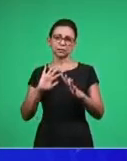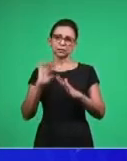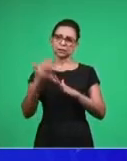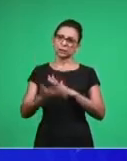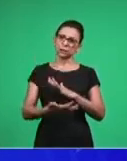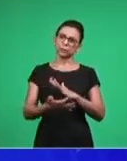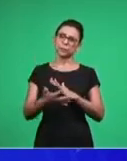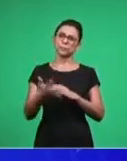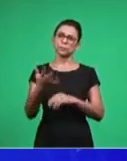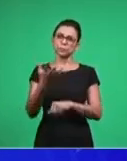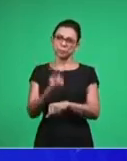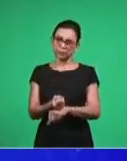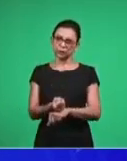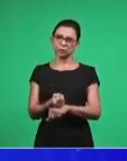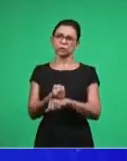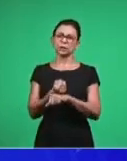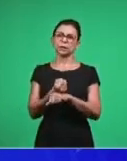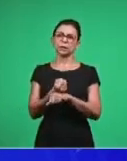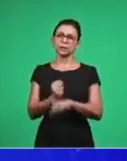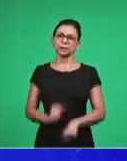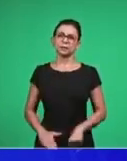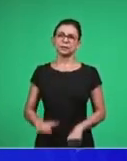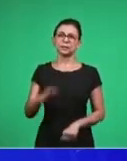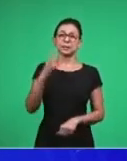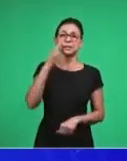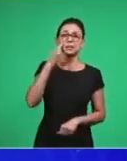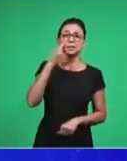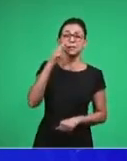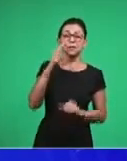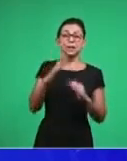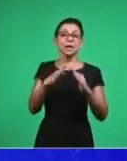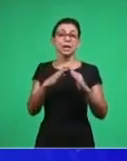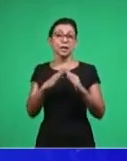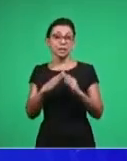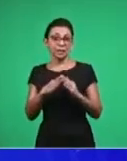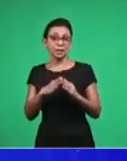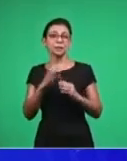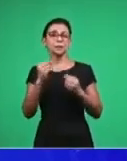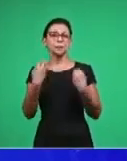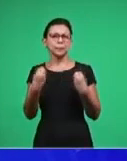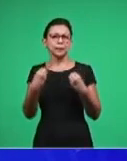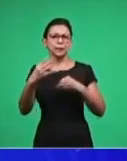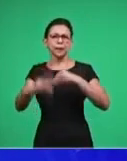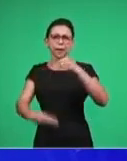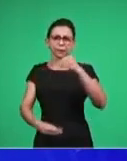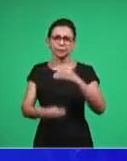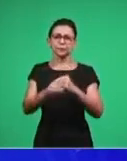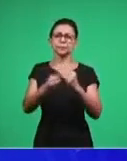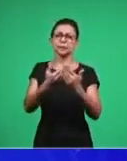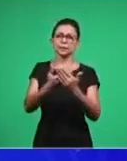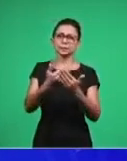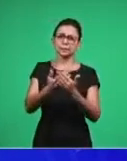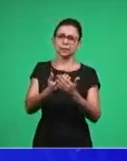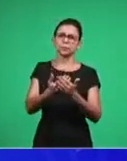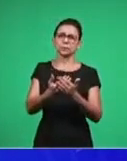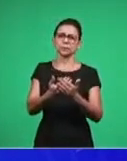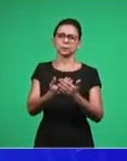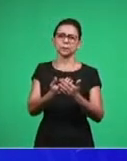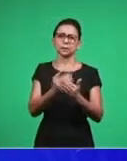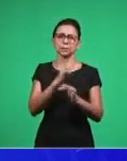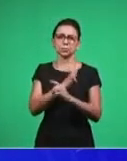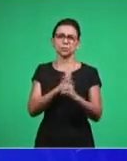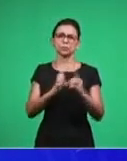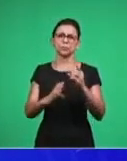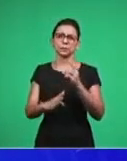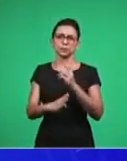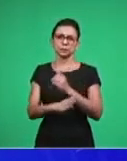We are recording classes that are in sign language for those who are hard of hearing or deaf.